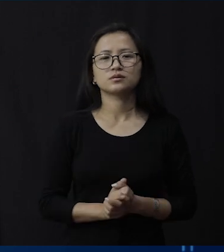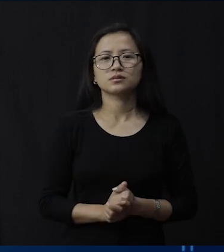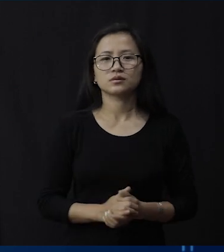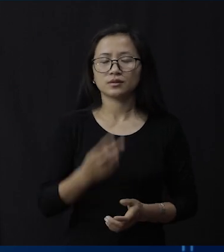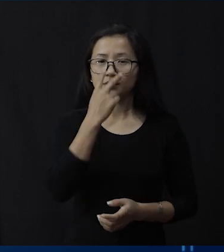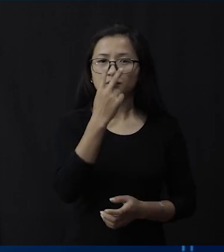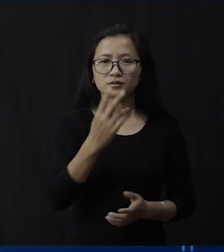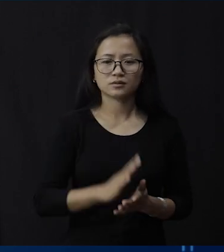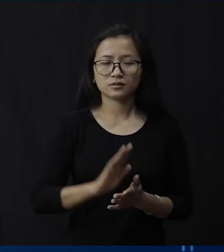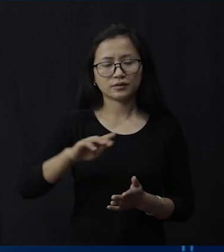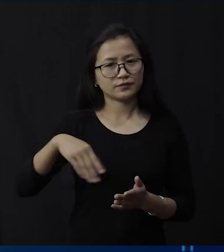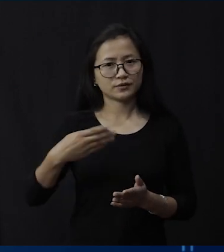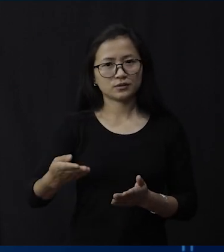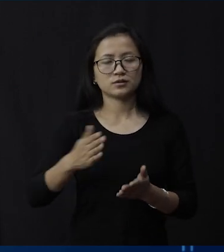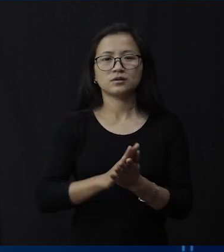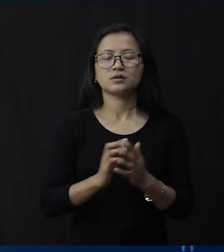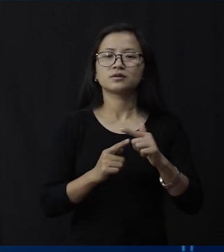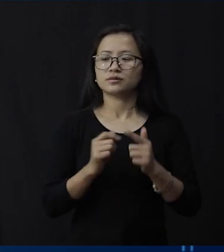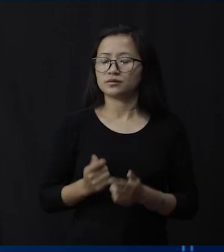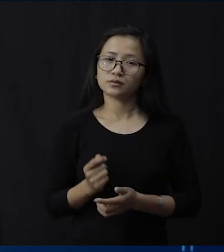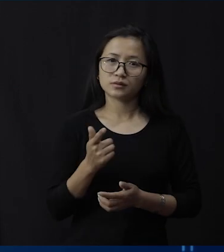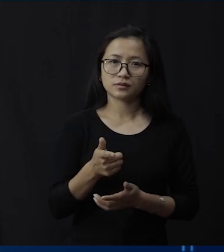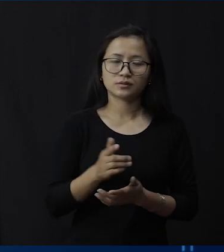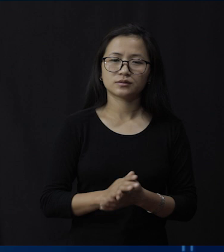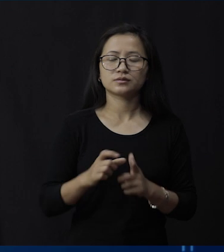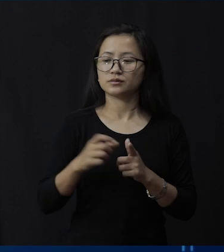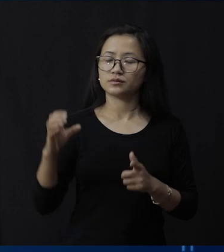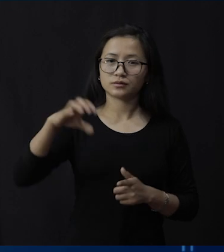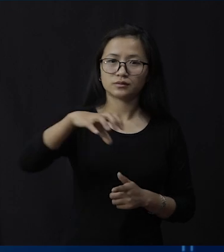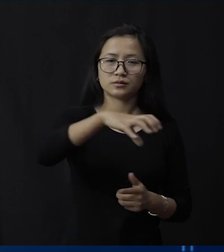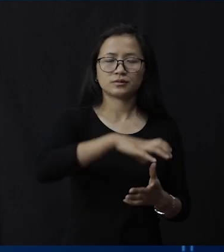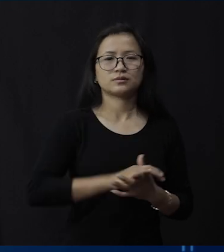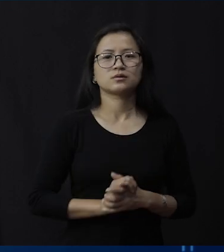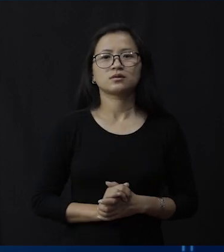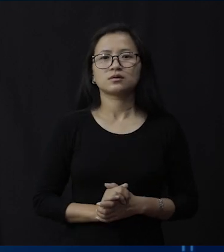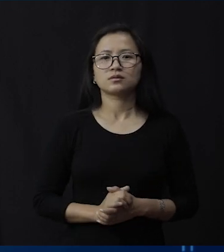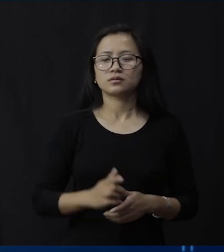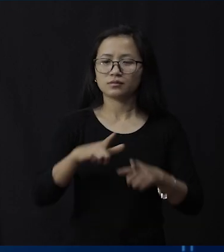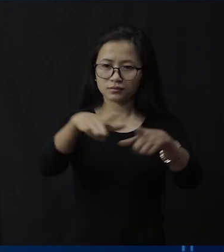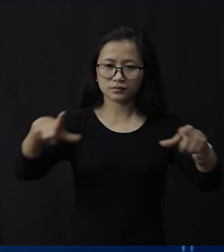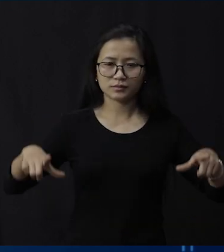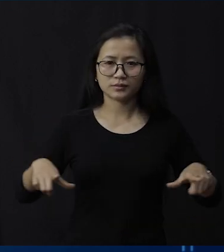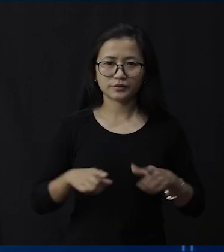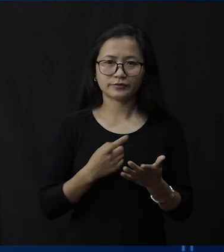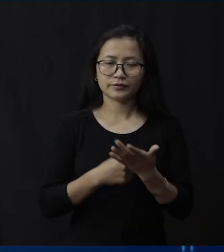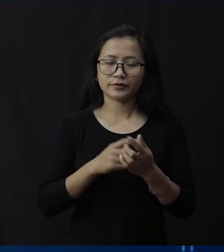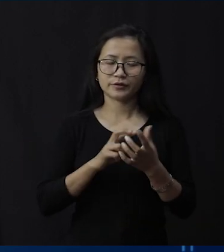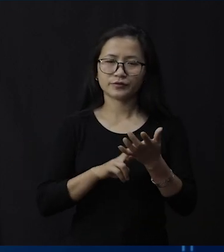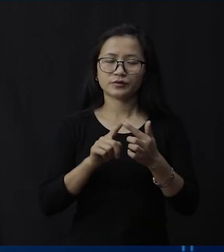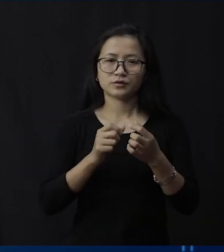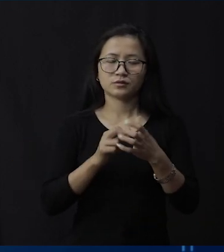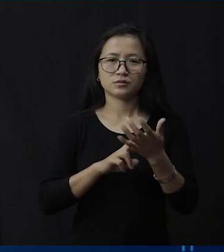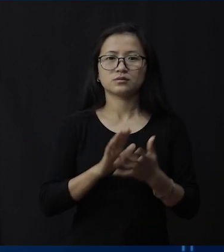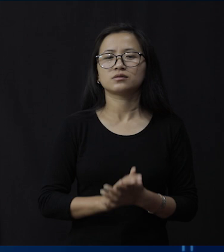he looks after the taxes of the district. Then the next one is land revenue. Also, you can say